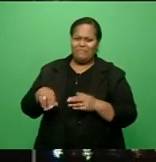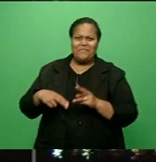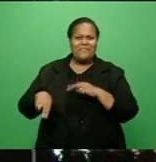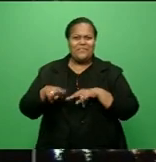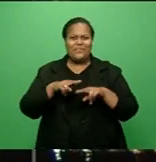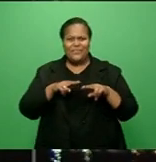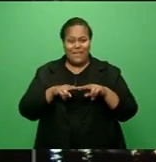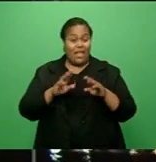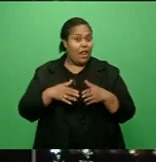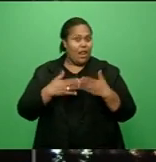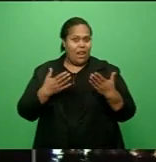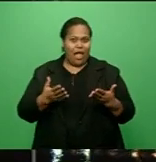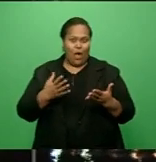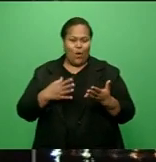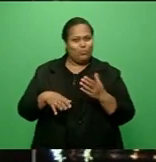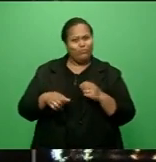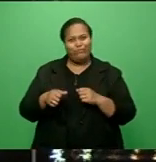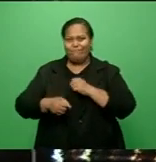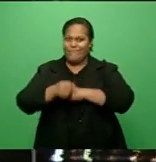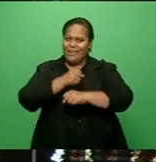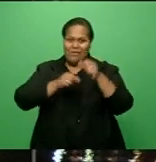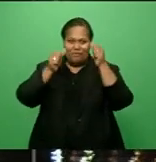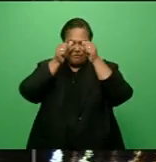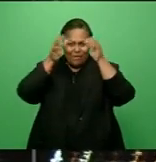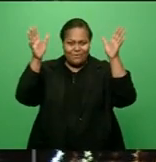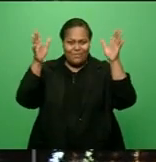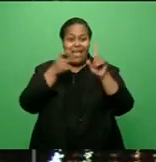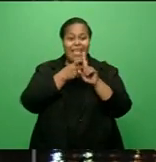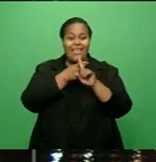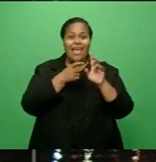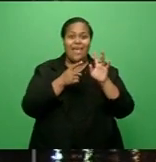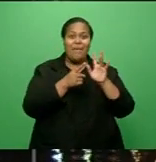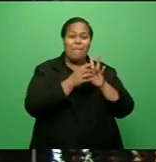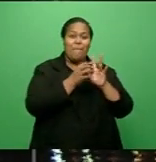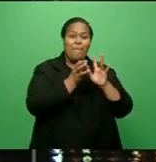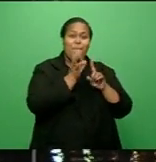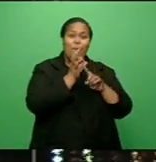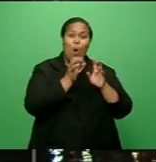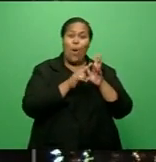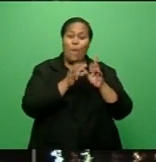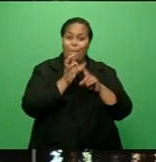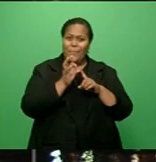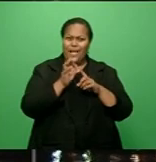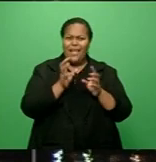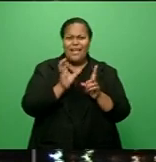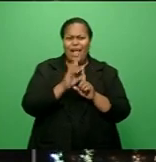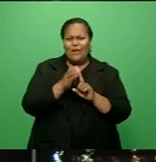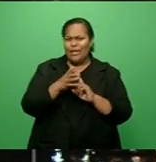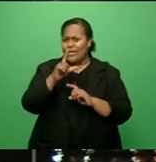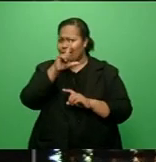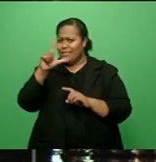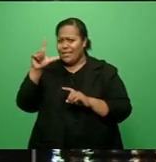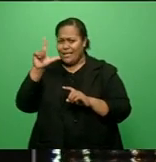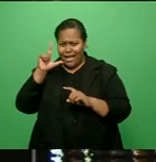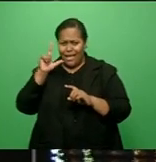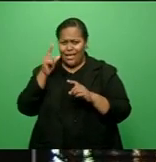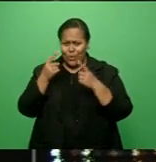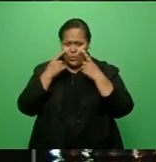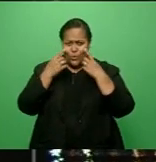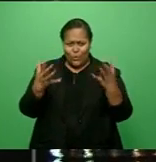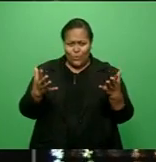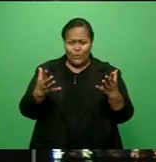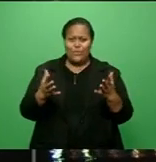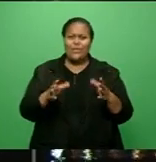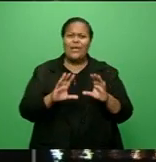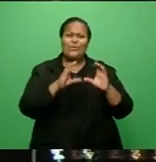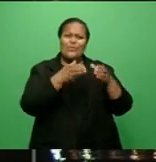increasingly becoming mainstream. The highlight of K-pop culture locally was yesterday's screening of a documentary about Bangtan Boys, considered